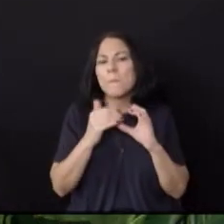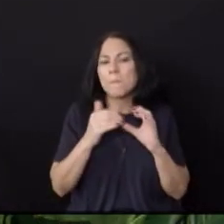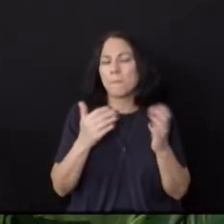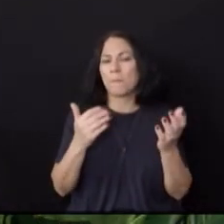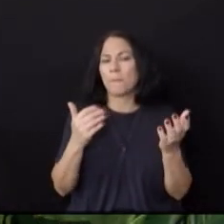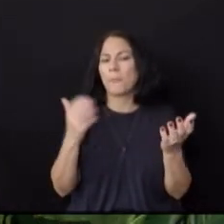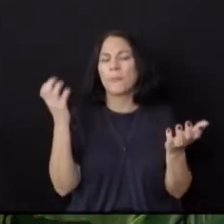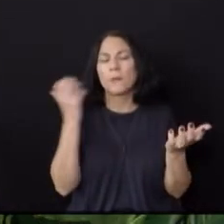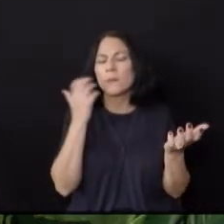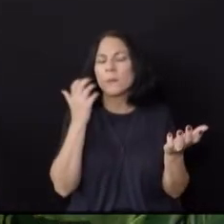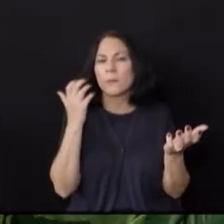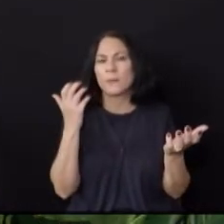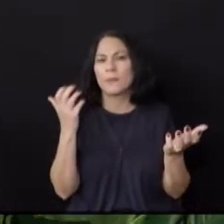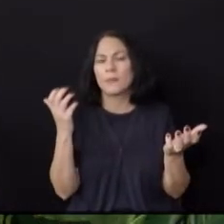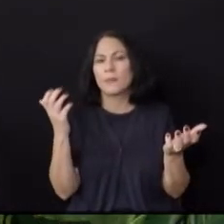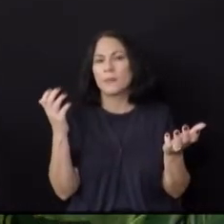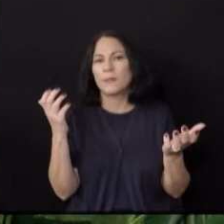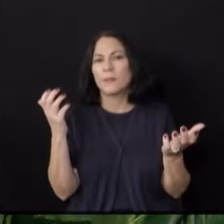something we